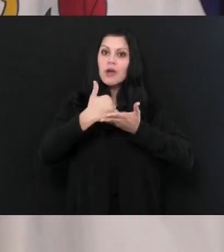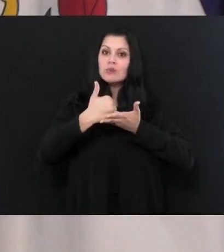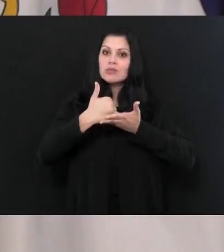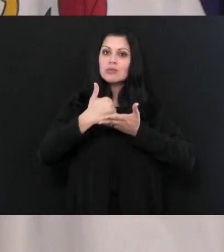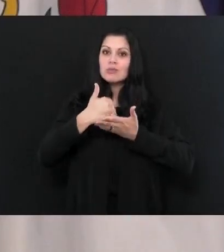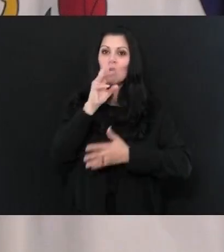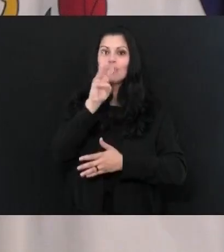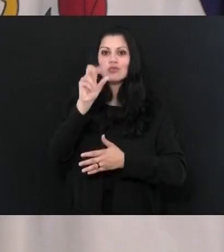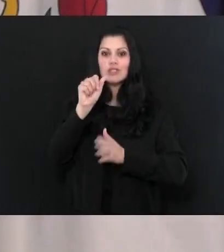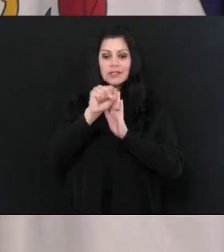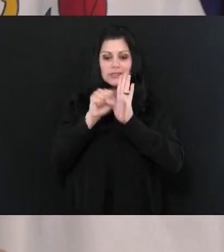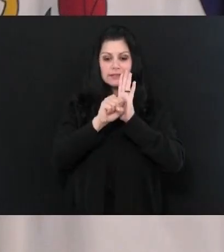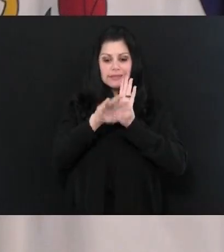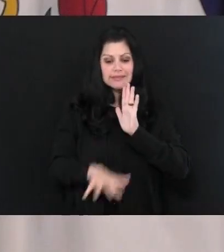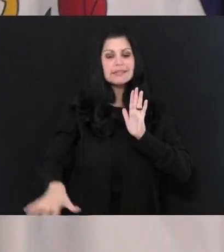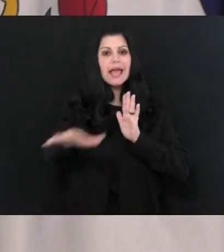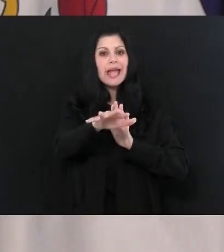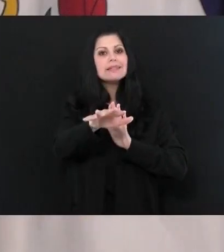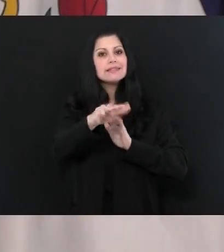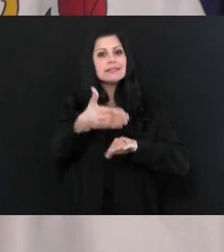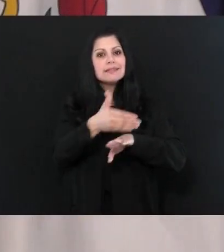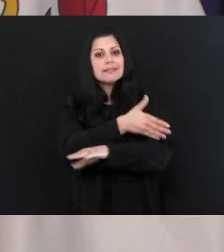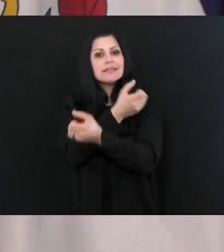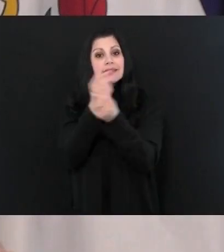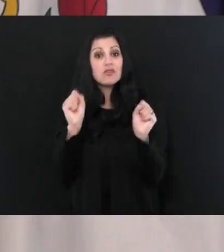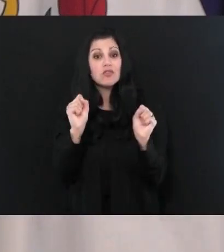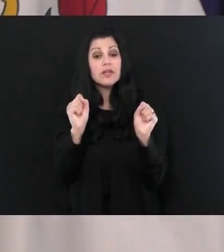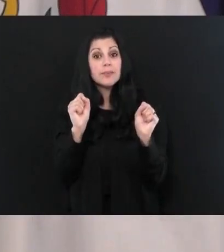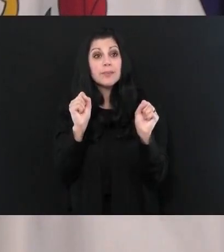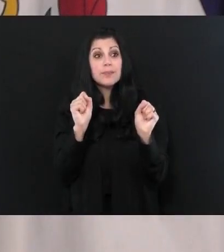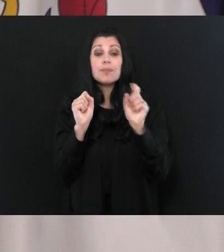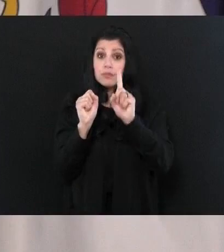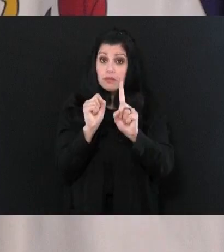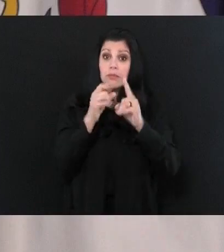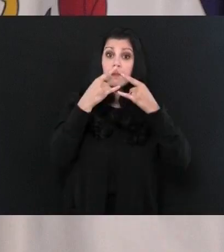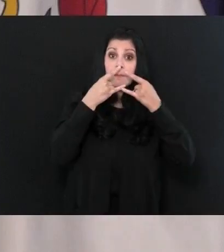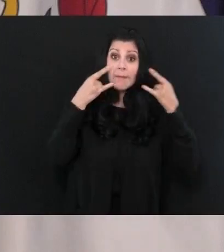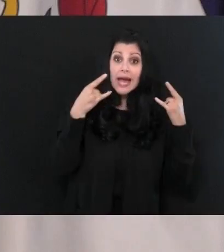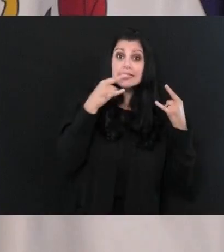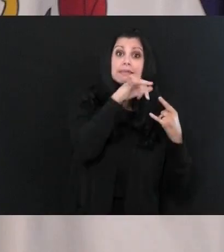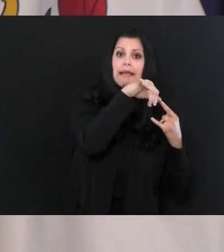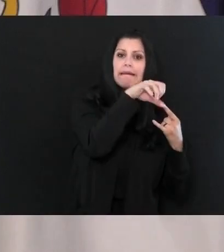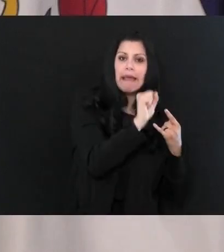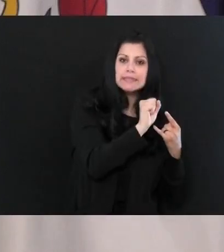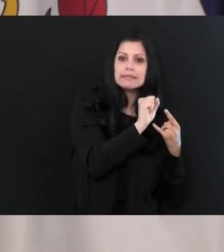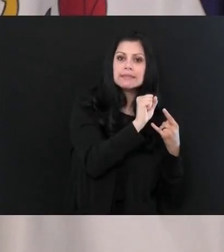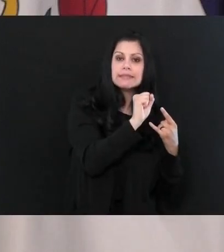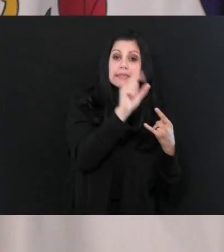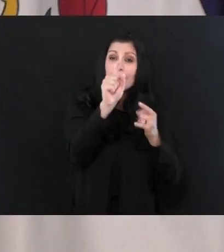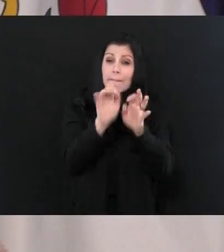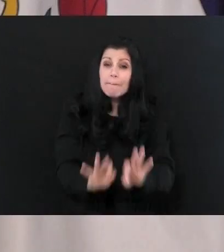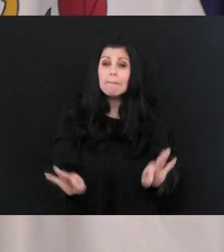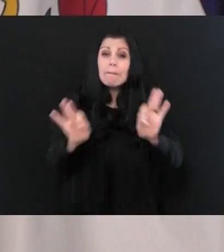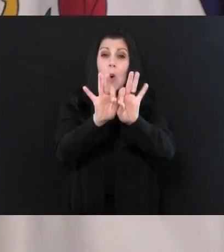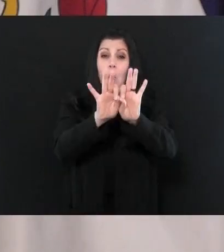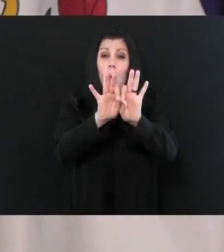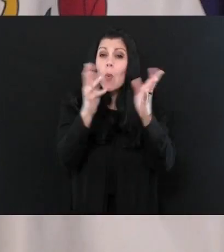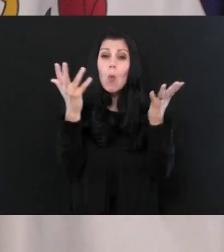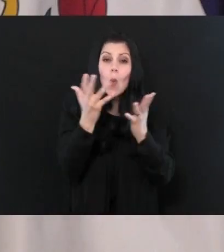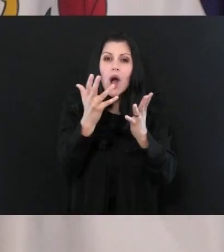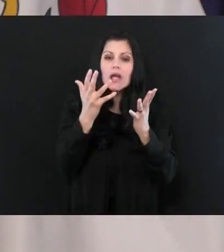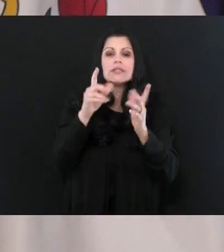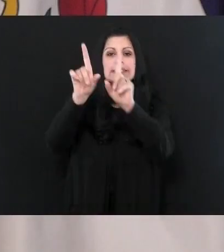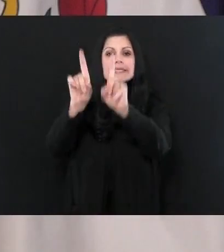safe. But the number one thing, in addition to wearing your mask, is go get tested. Go get